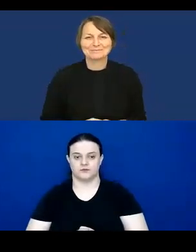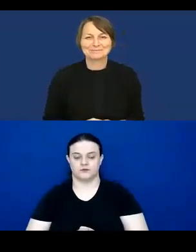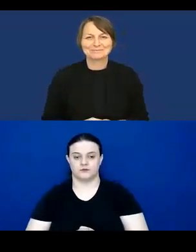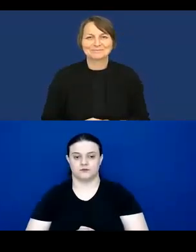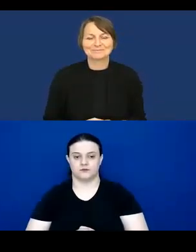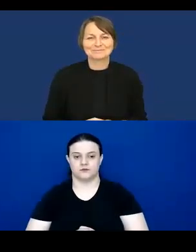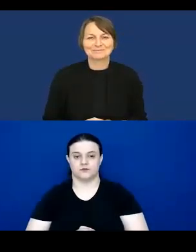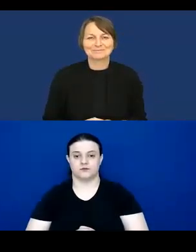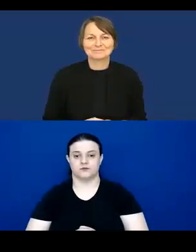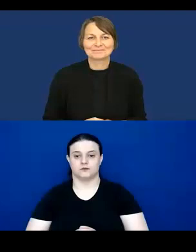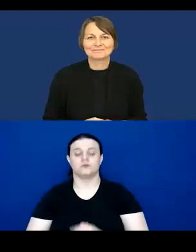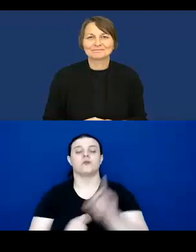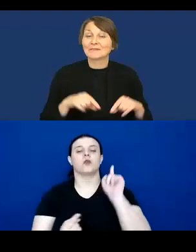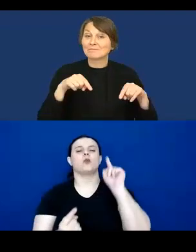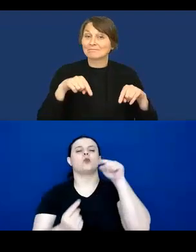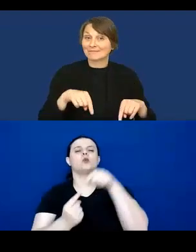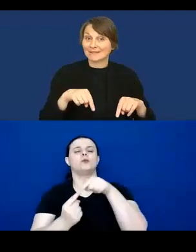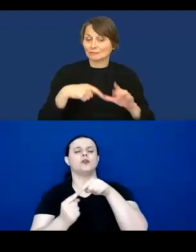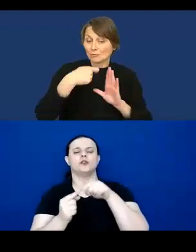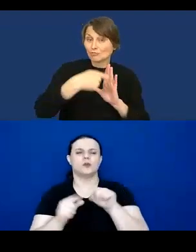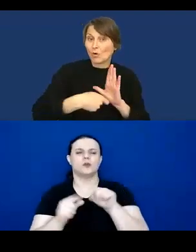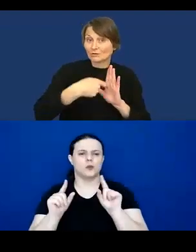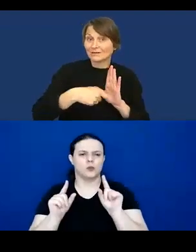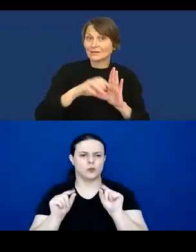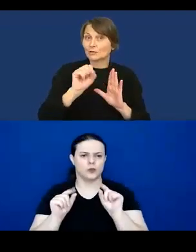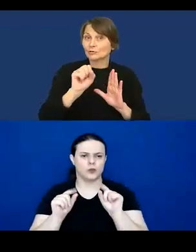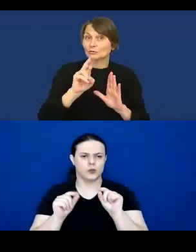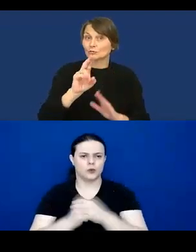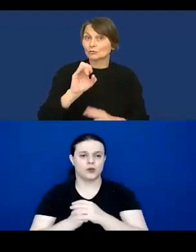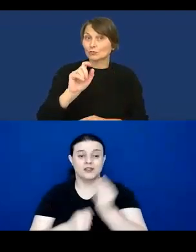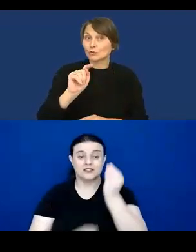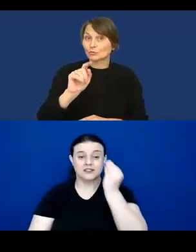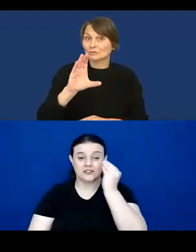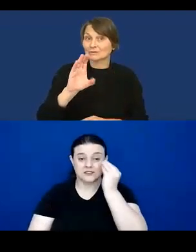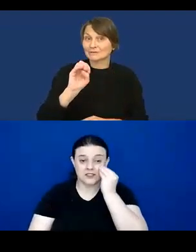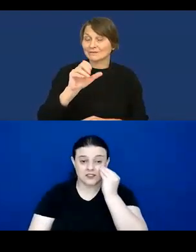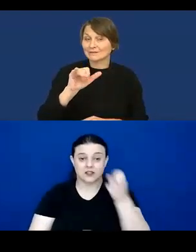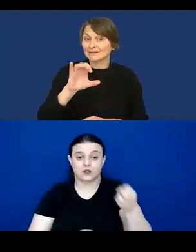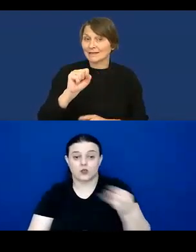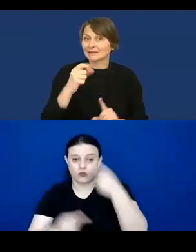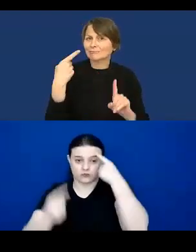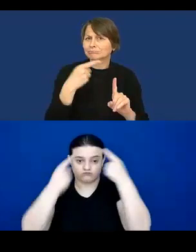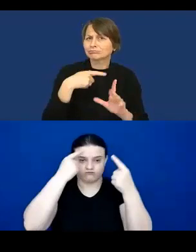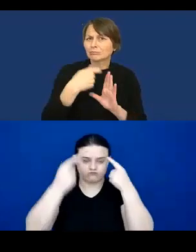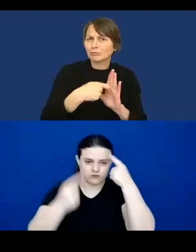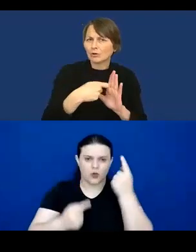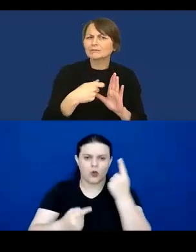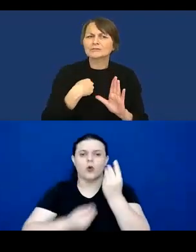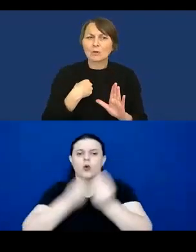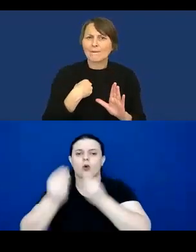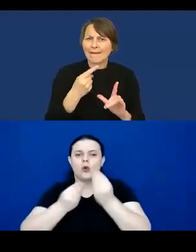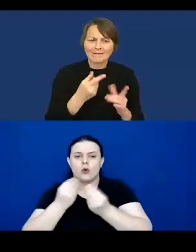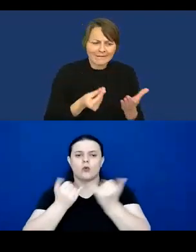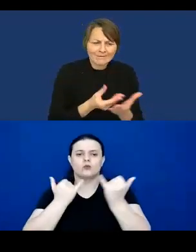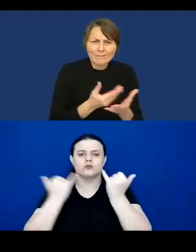Now, one of the goals of SUITCEYES was to explore new ideas about how information could be conveyed by means other